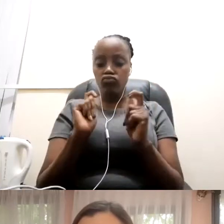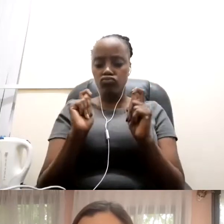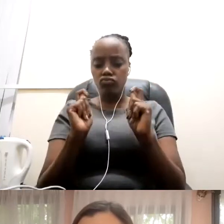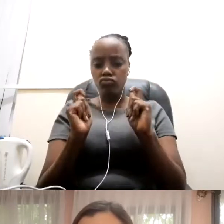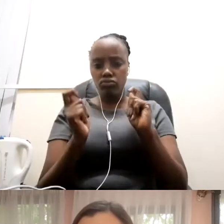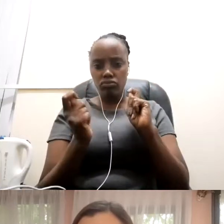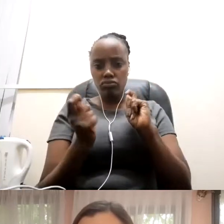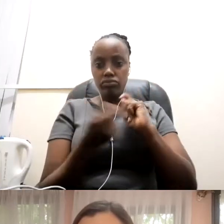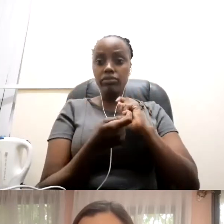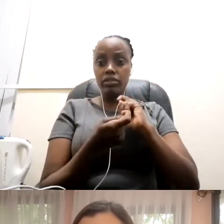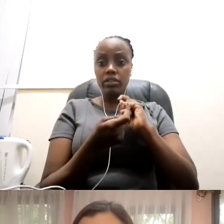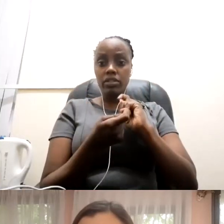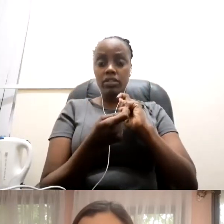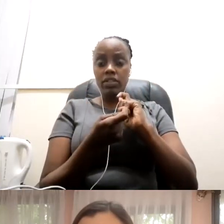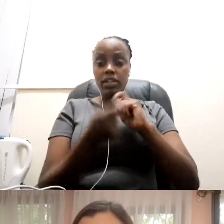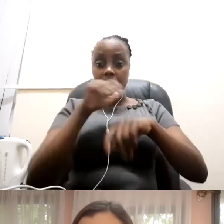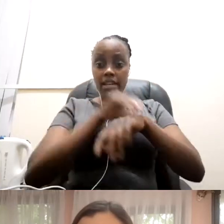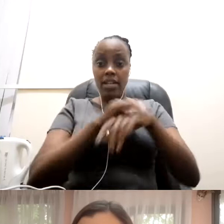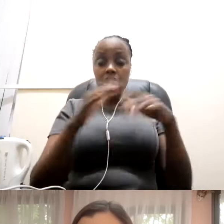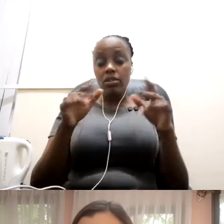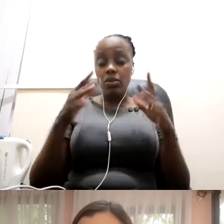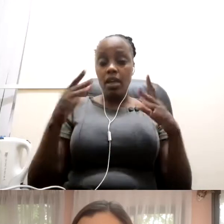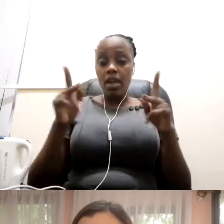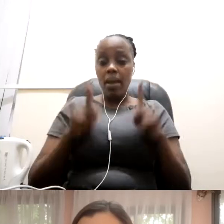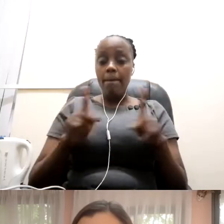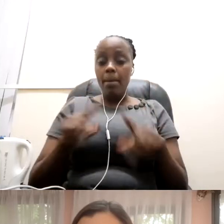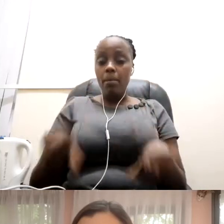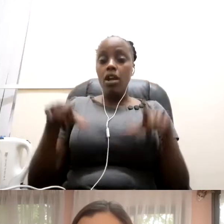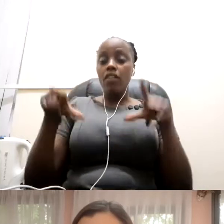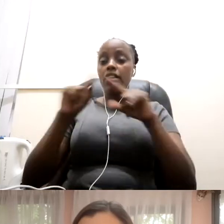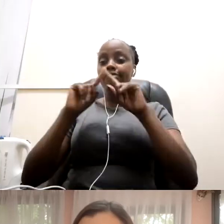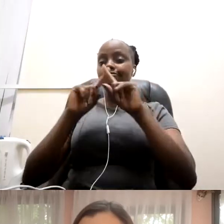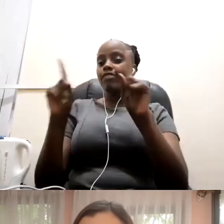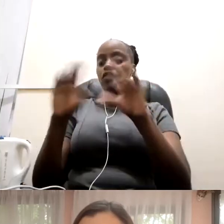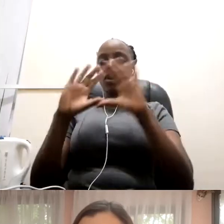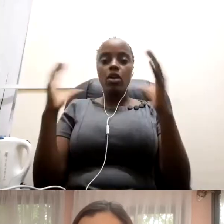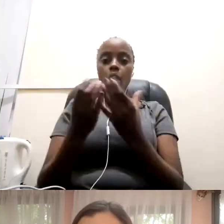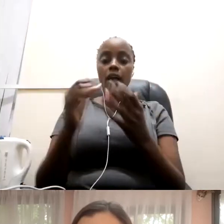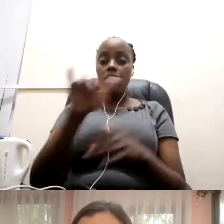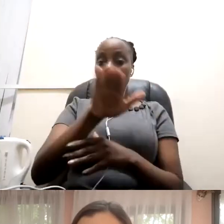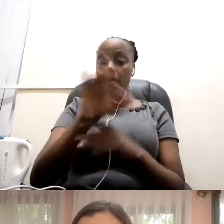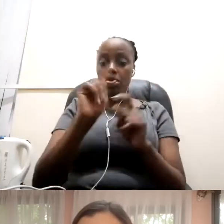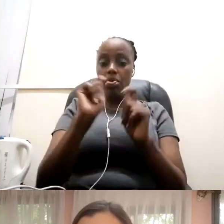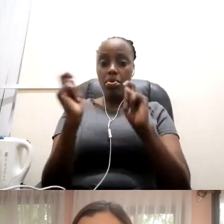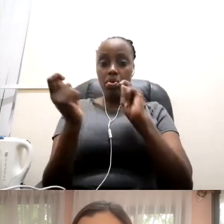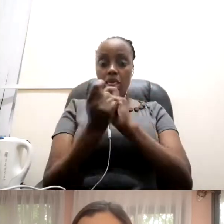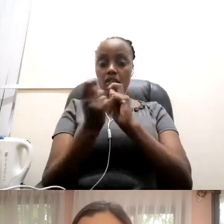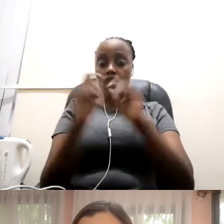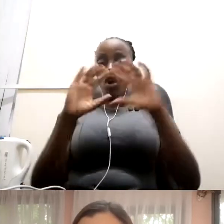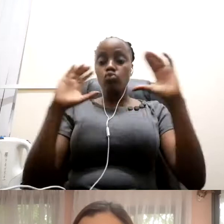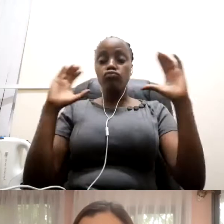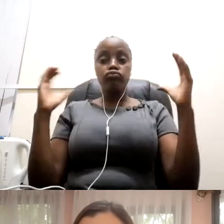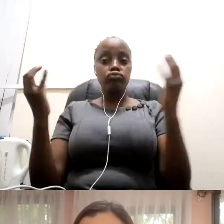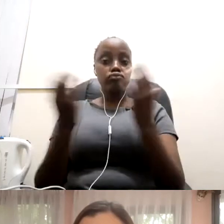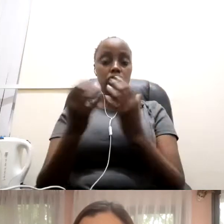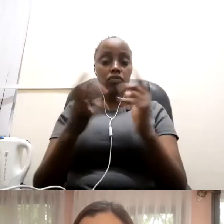out to those living in different areas around the world, and actually we transform global achievements into